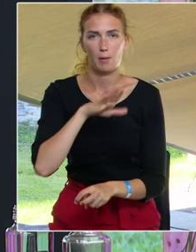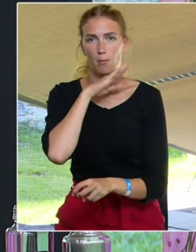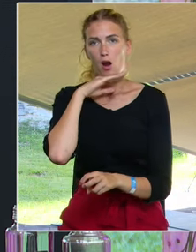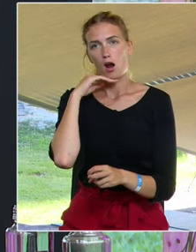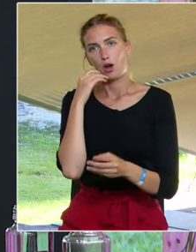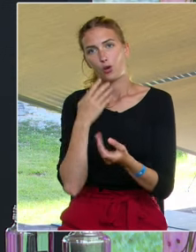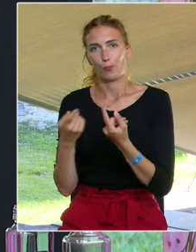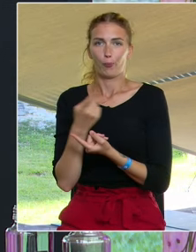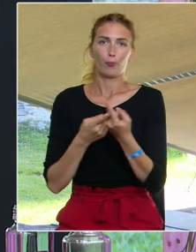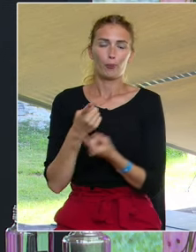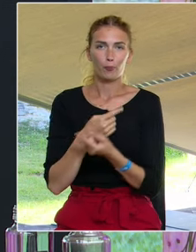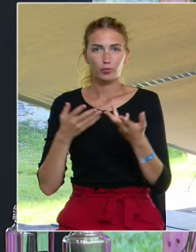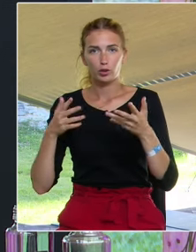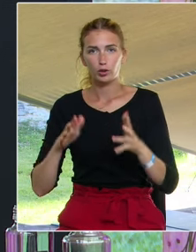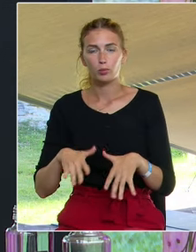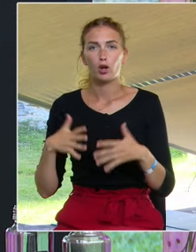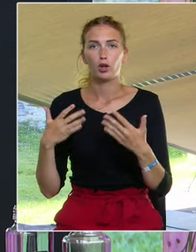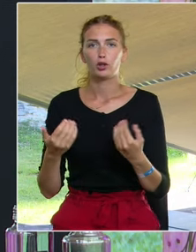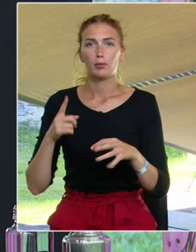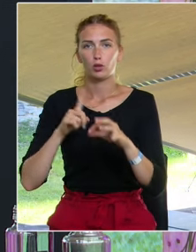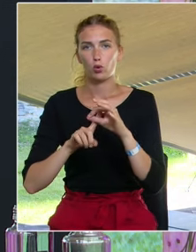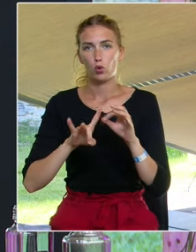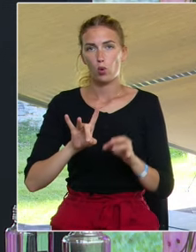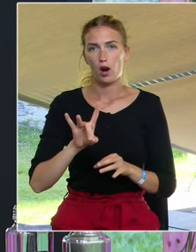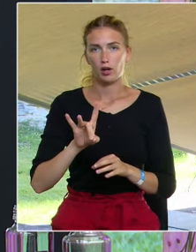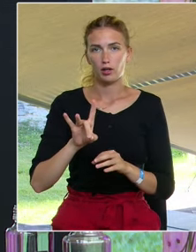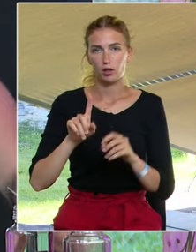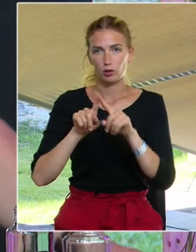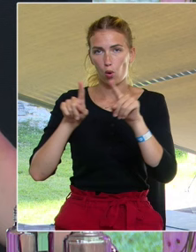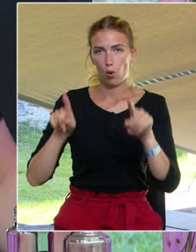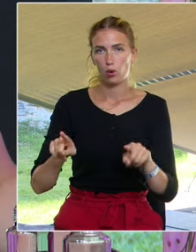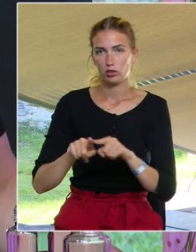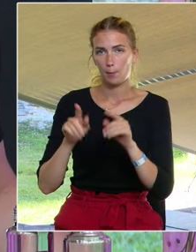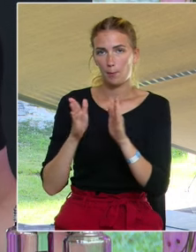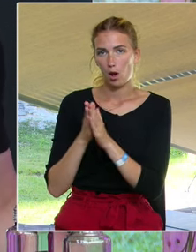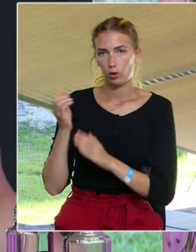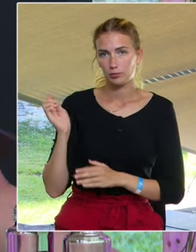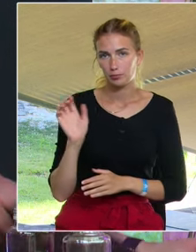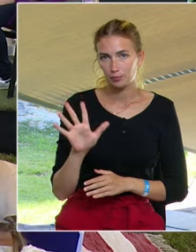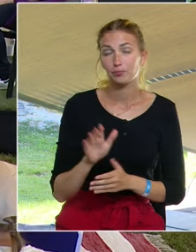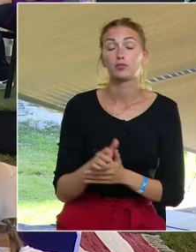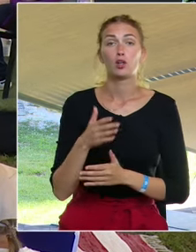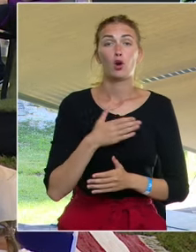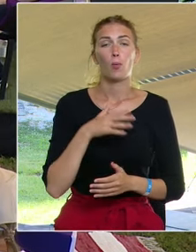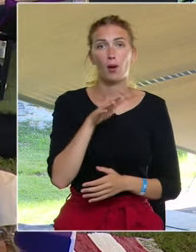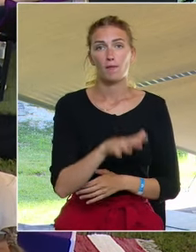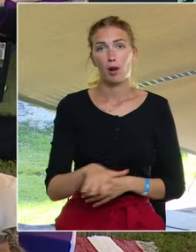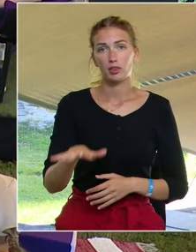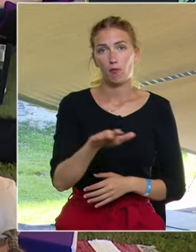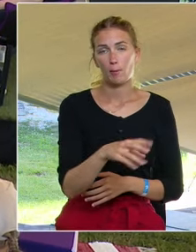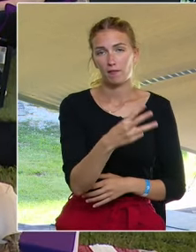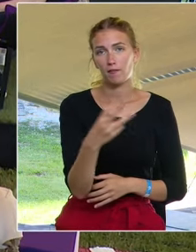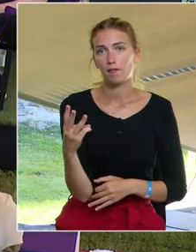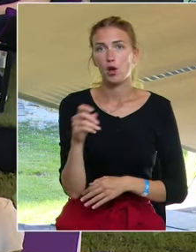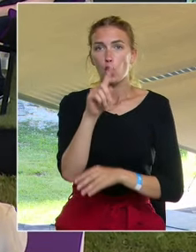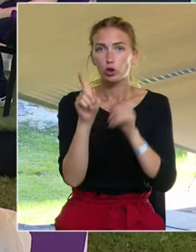Can we get the Votemo QR codes? Yeah, so on the Votemo platform, we have a little quiz